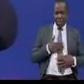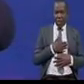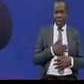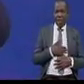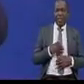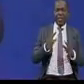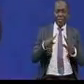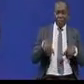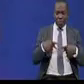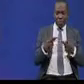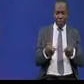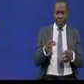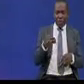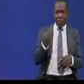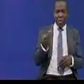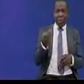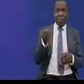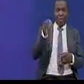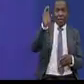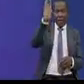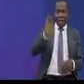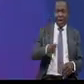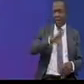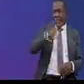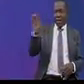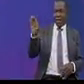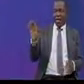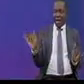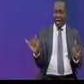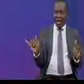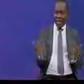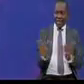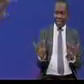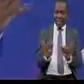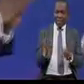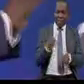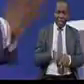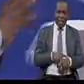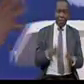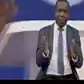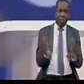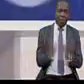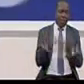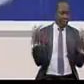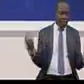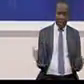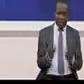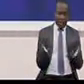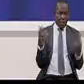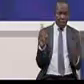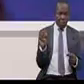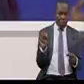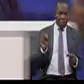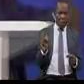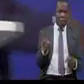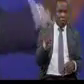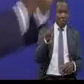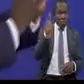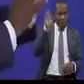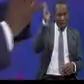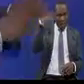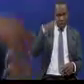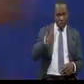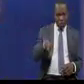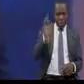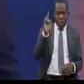sin at the same time. One has to go. If the purity of the cross is